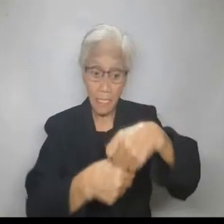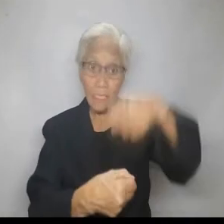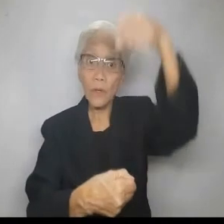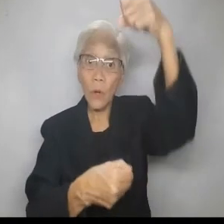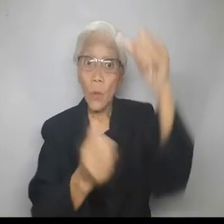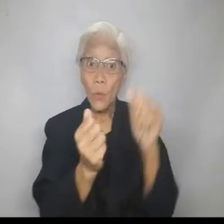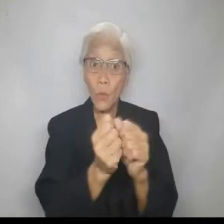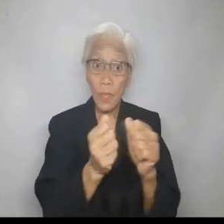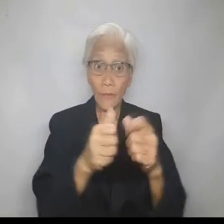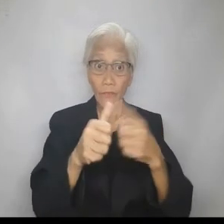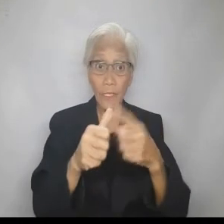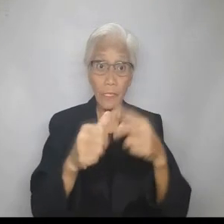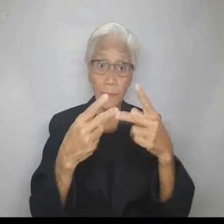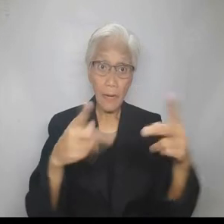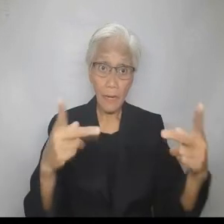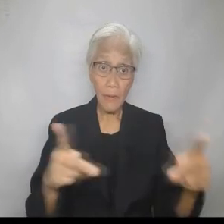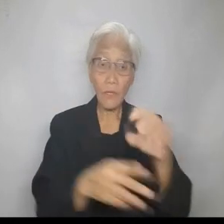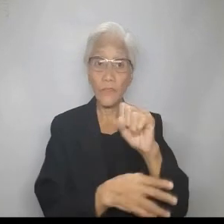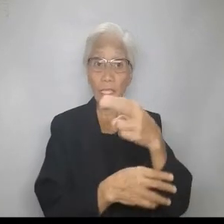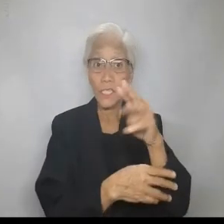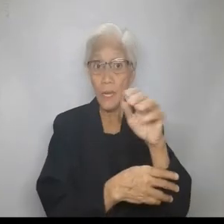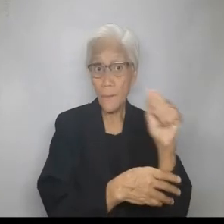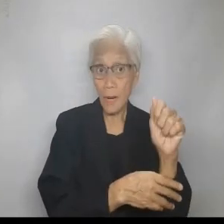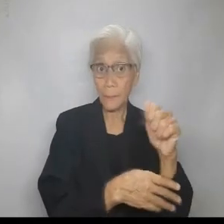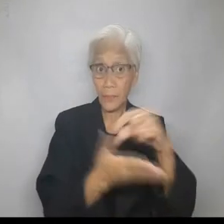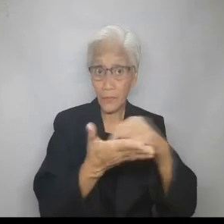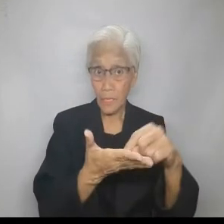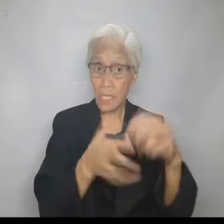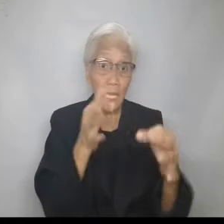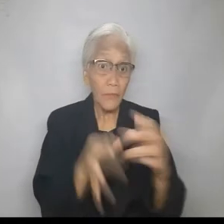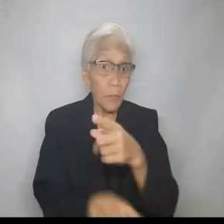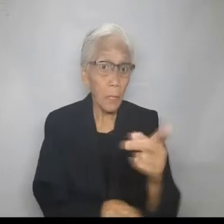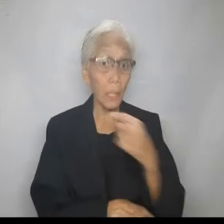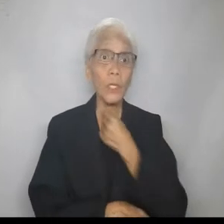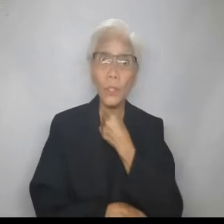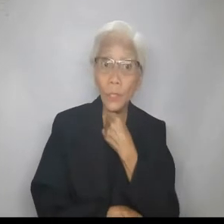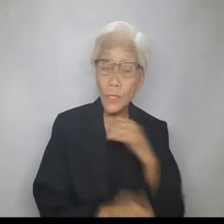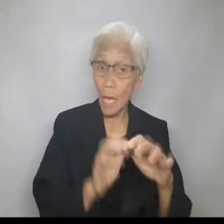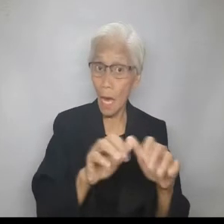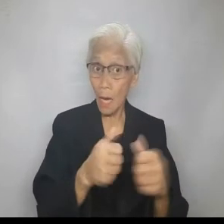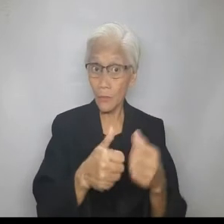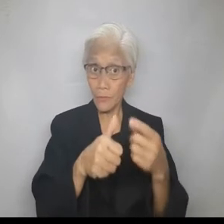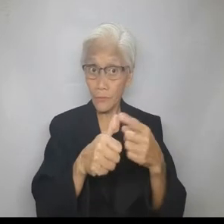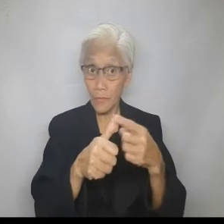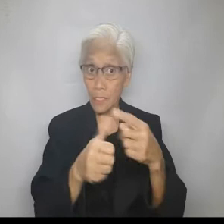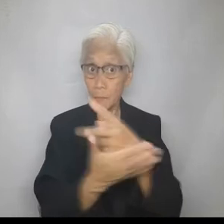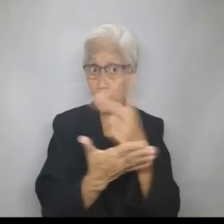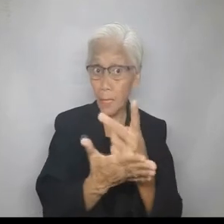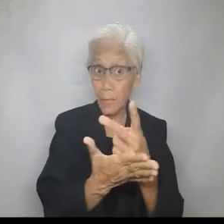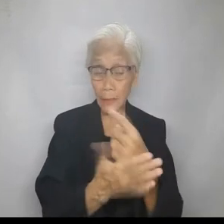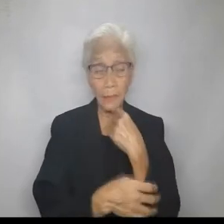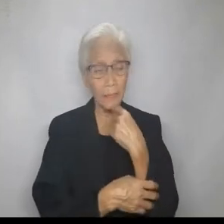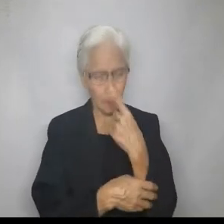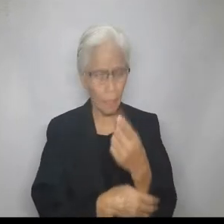scroll with the first paragraph of the Shema verse. If you are curious how the first part of these